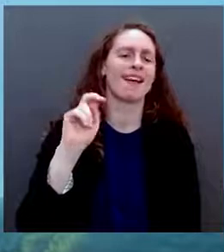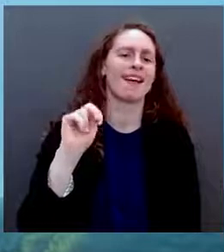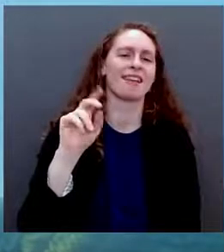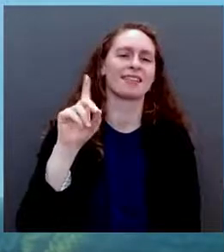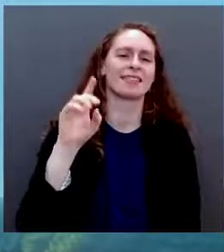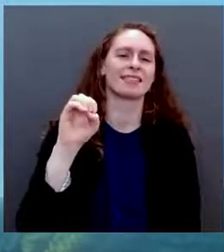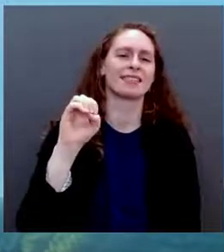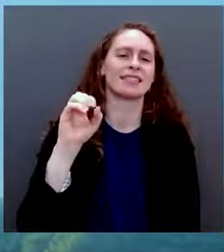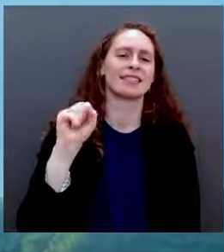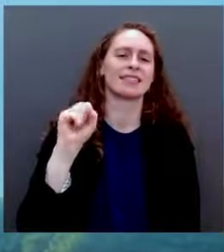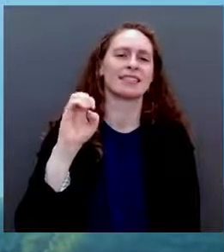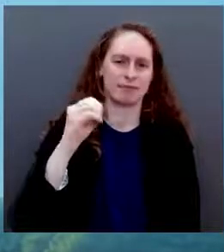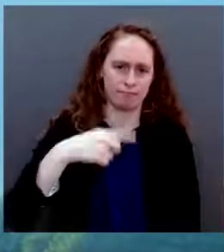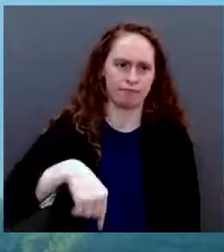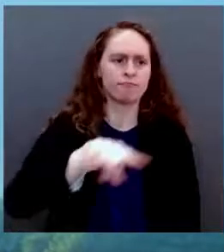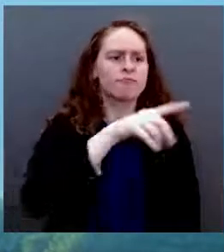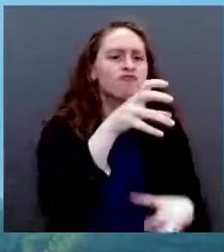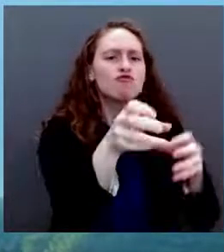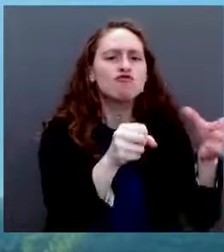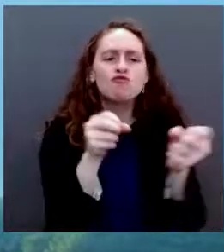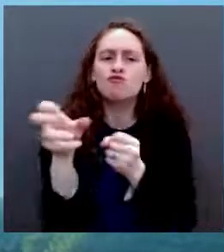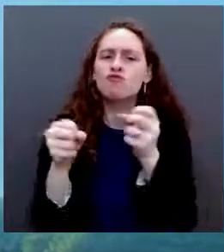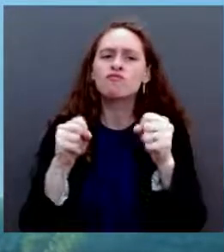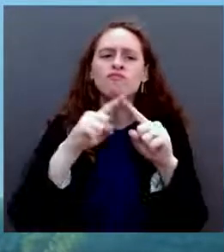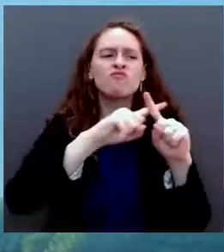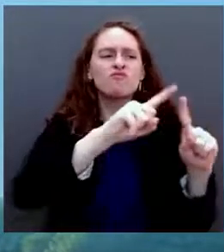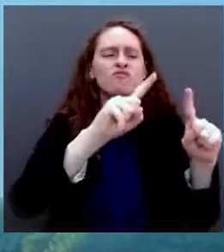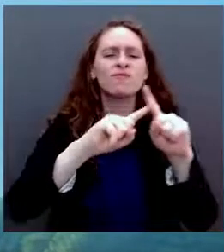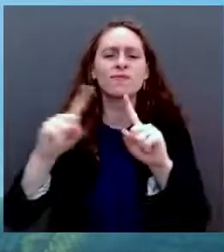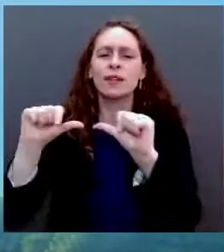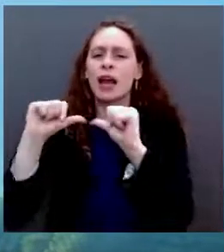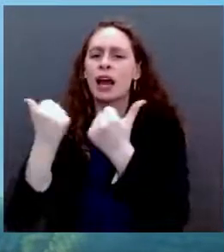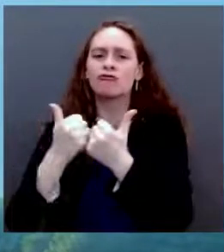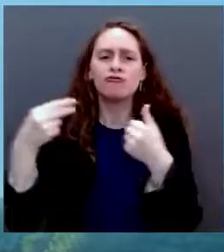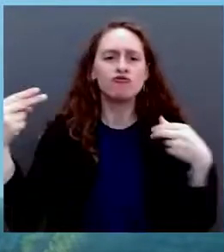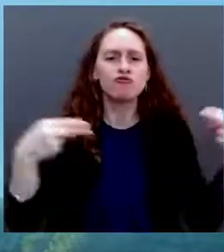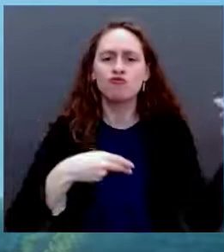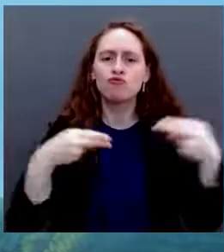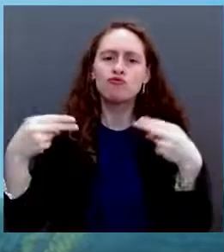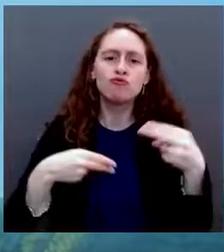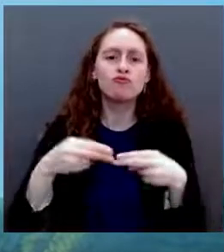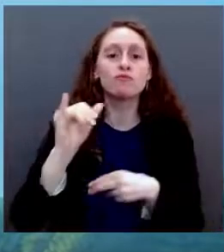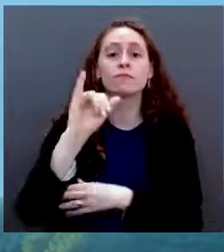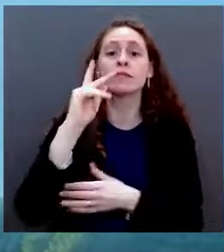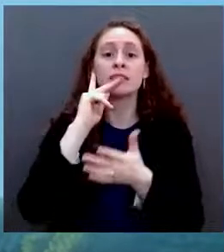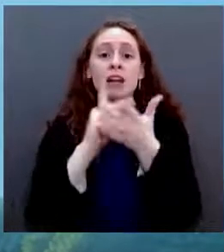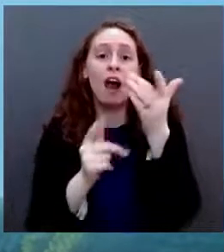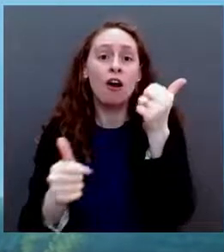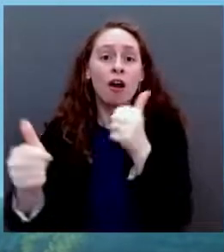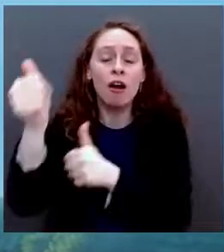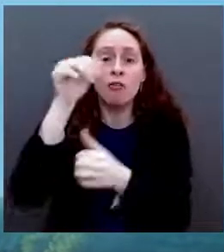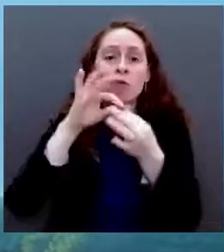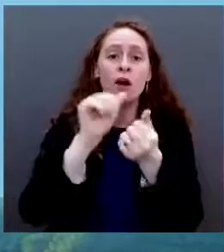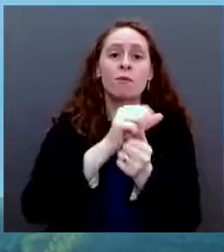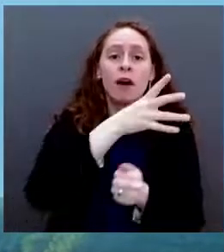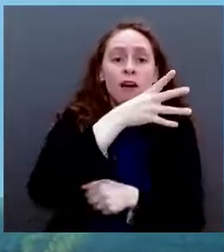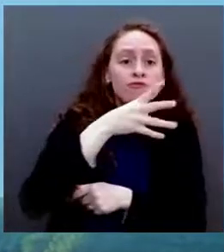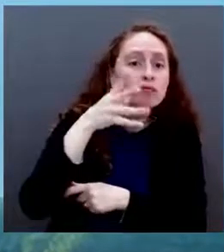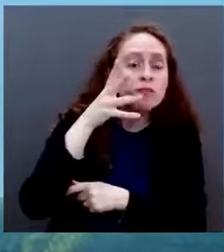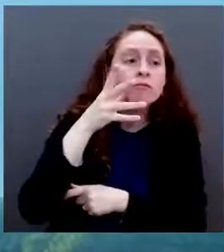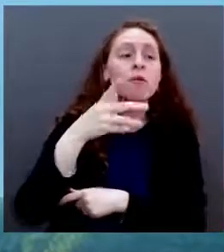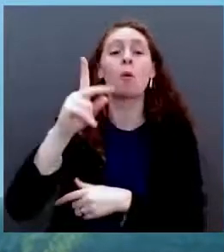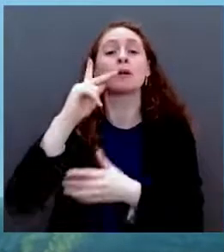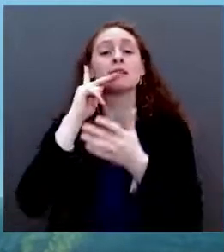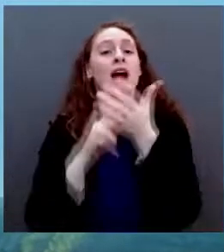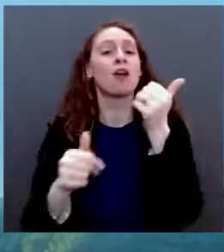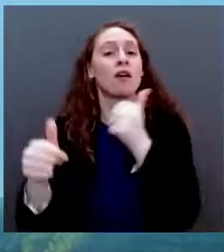officials like the Secretary of Agriculture, the Attorney General, the Secretary of Labor, the head of the Federal Trade Commission. They're all there to make